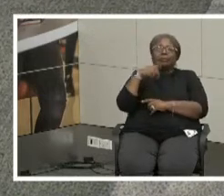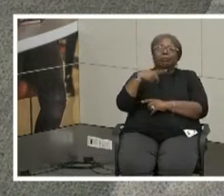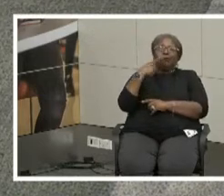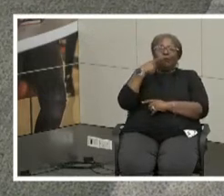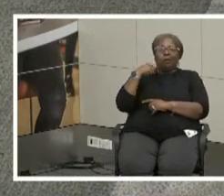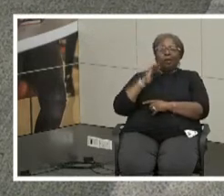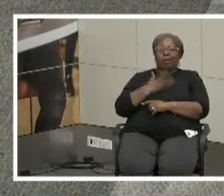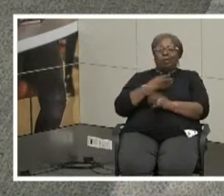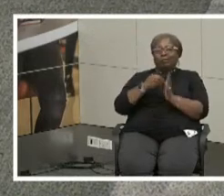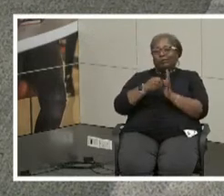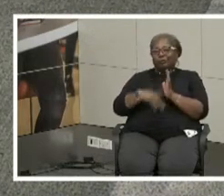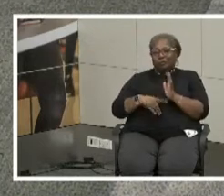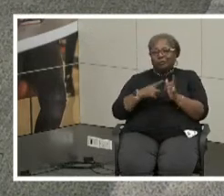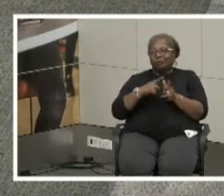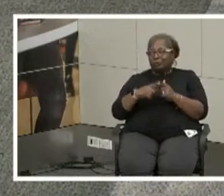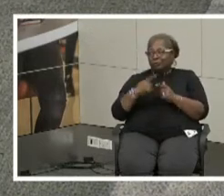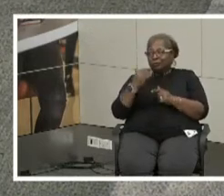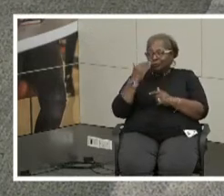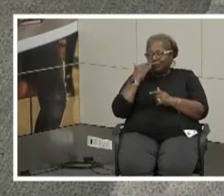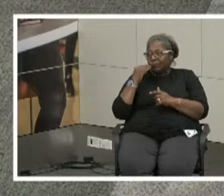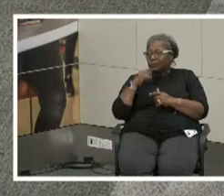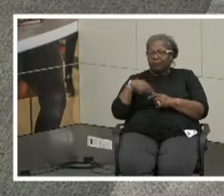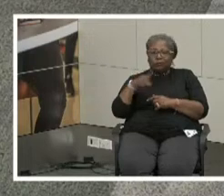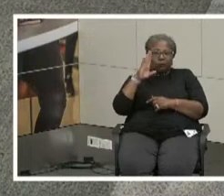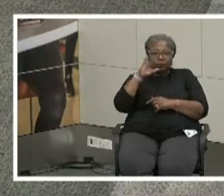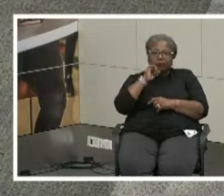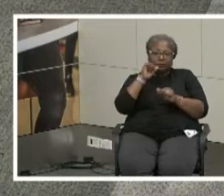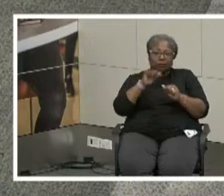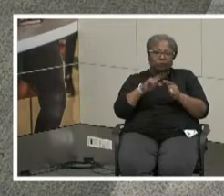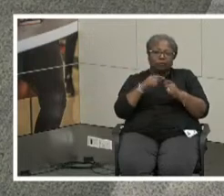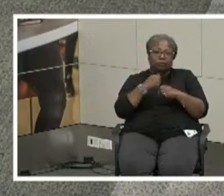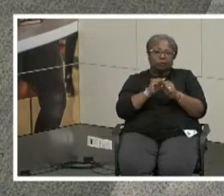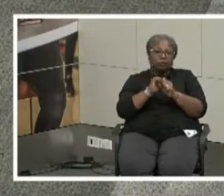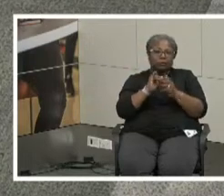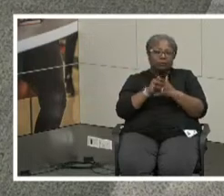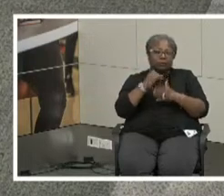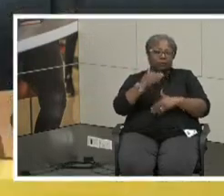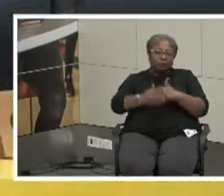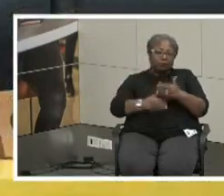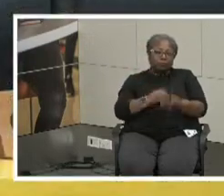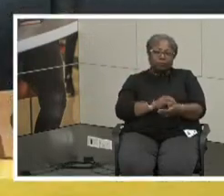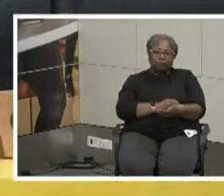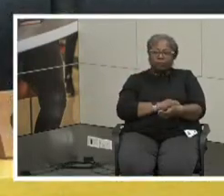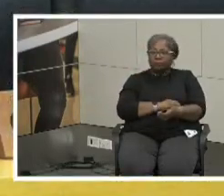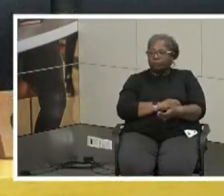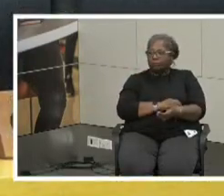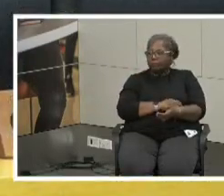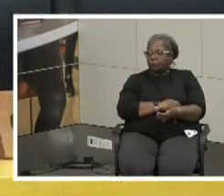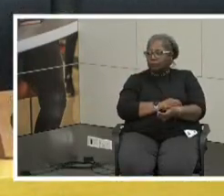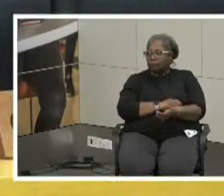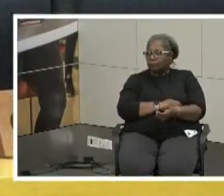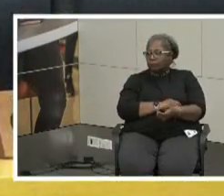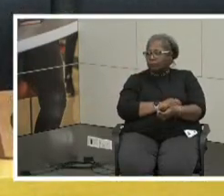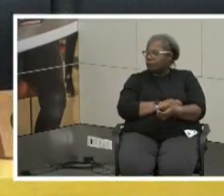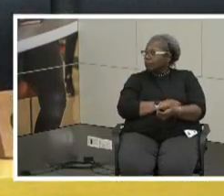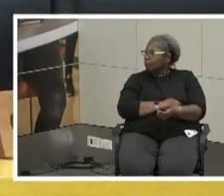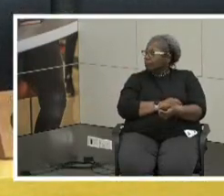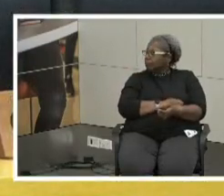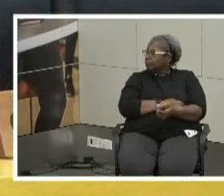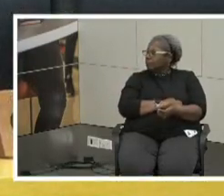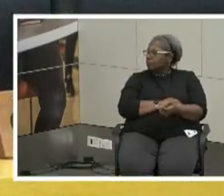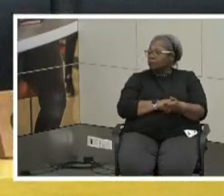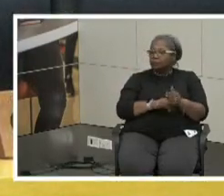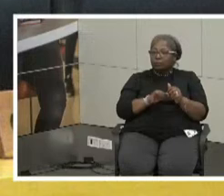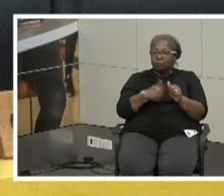students then we know that they're they won't be able to make that progress they need okay thank you for that and just one follow-up question